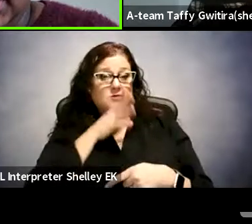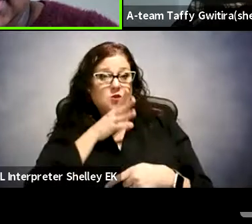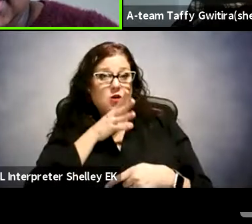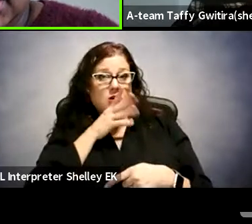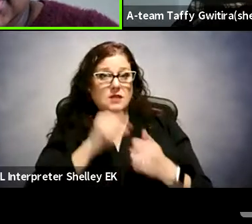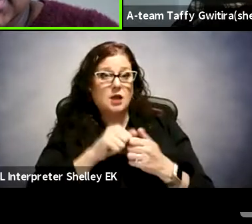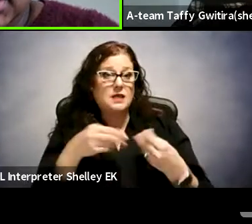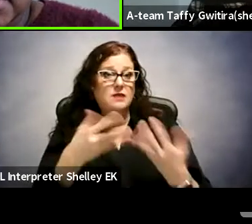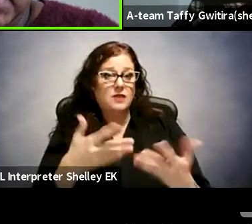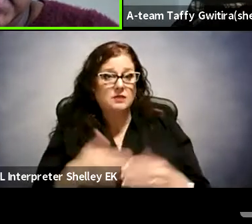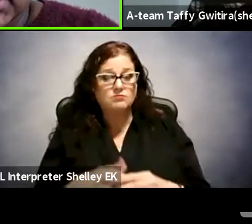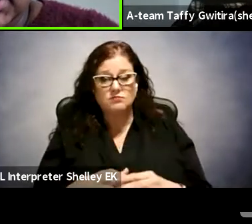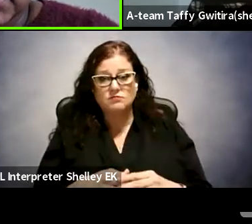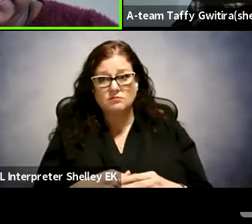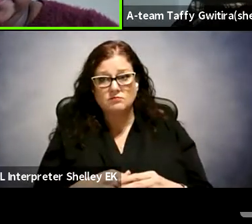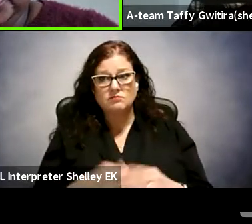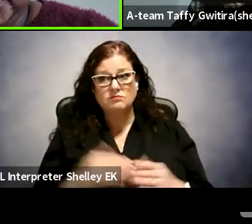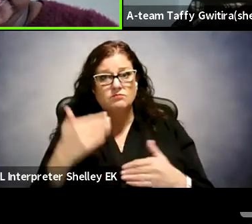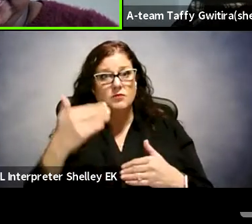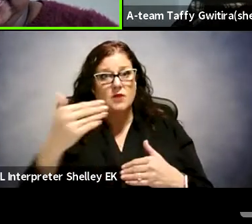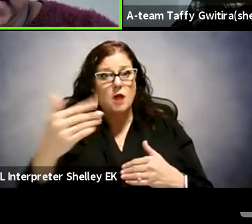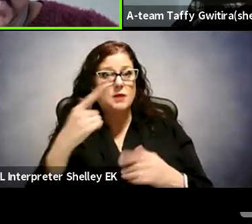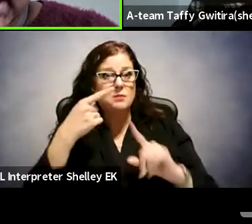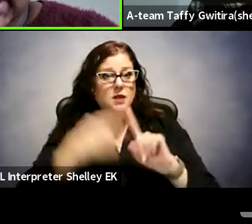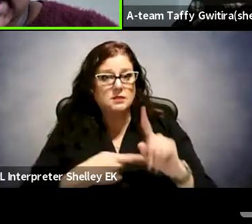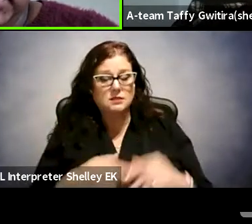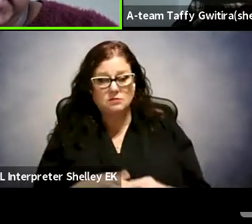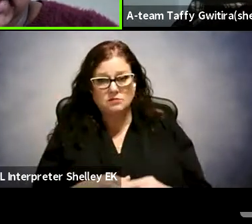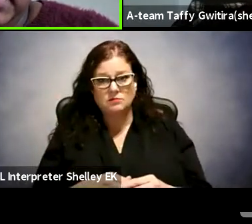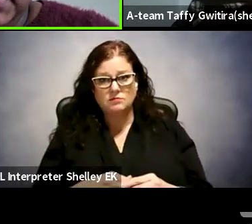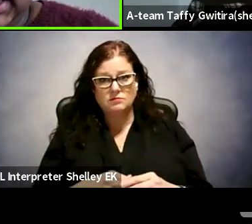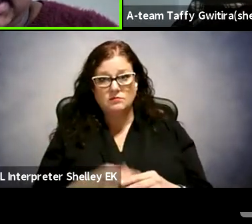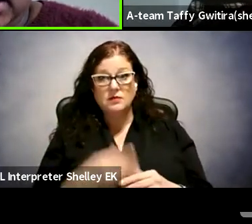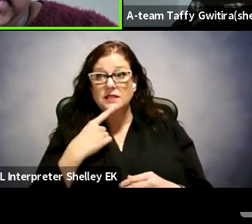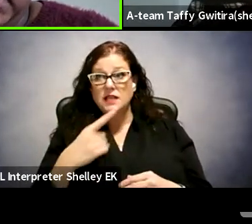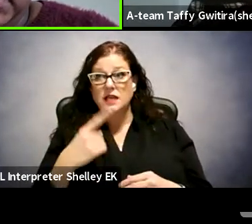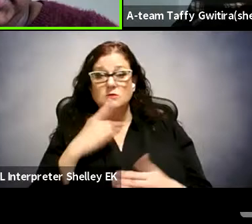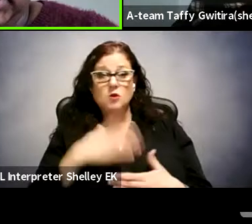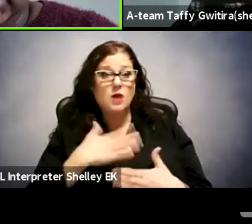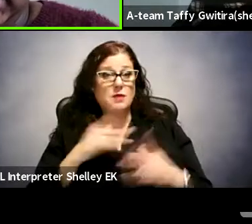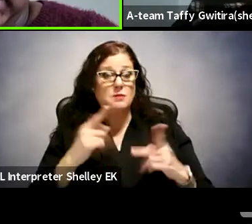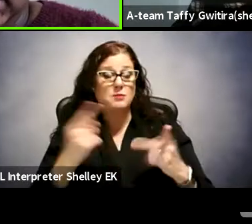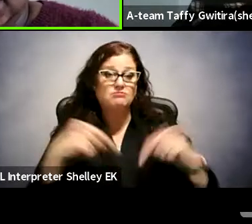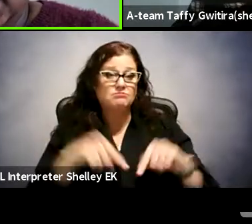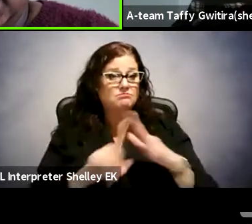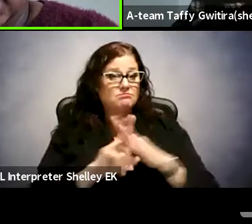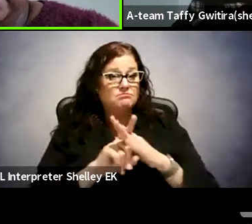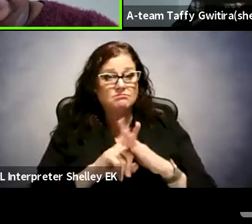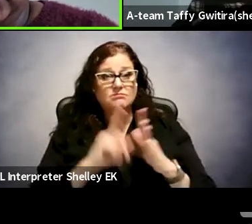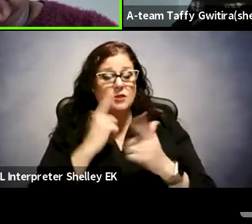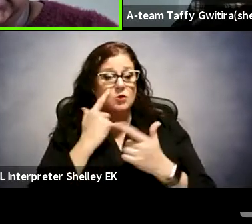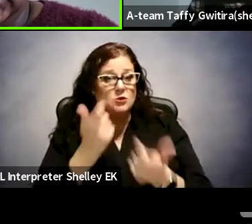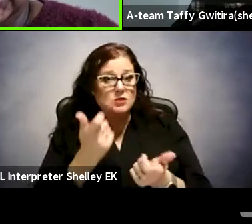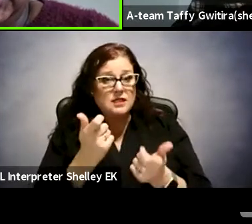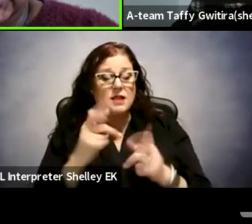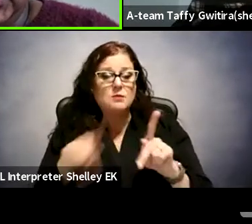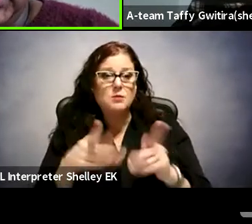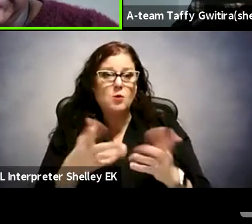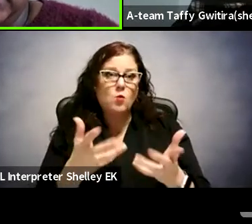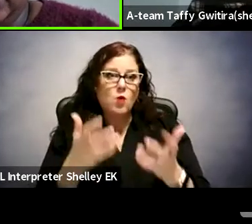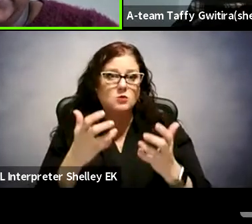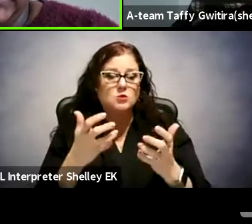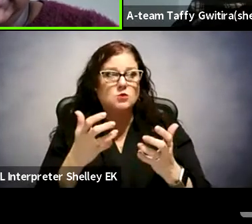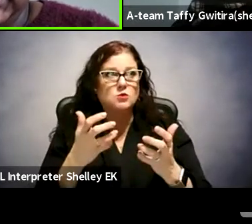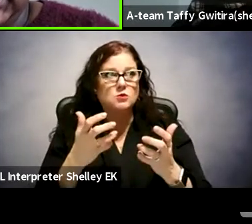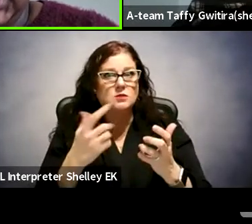be giving in the coming months. But like I said, I'm so glad people came out and people are interested and people want to,